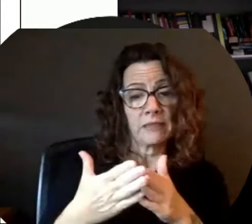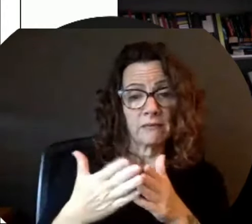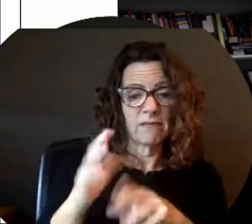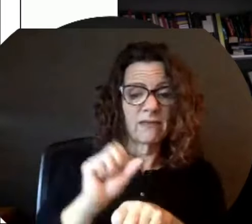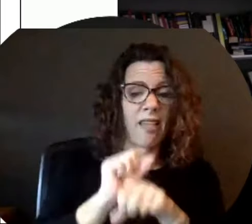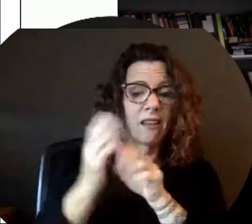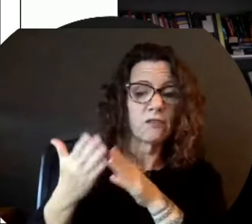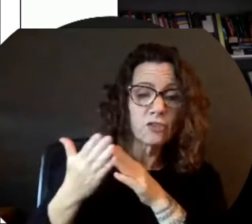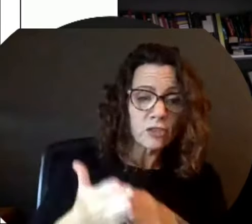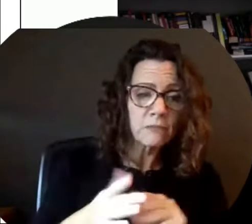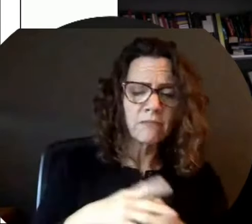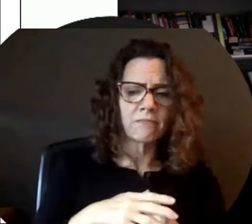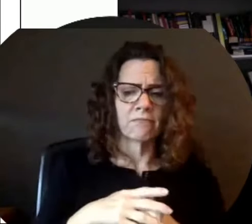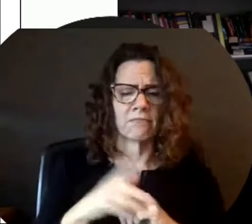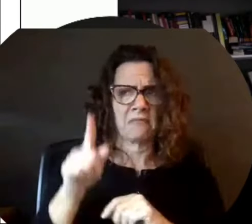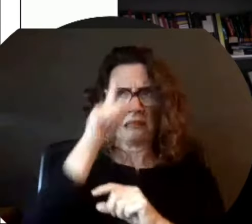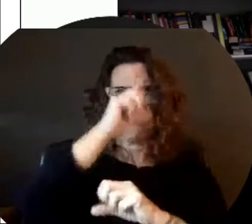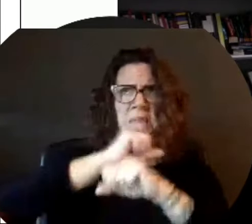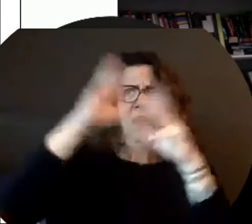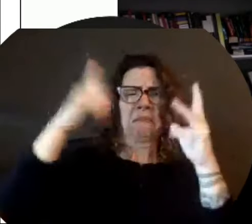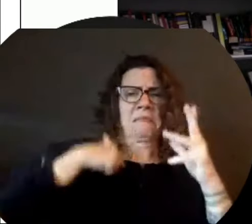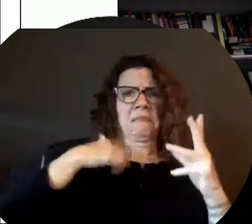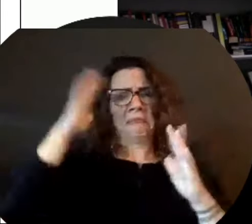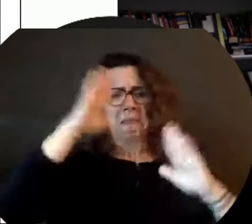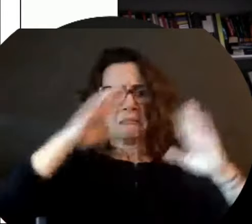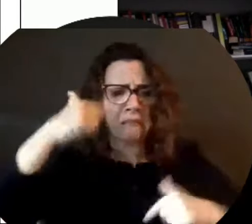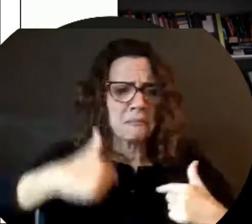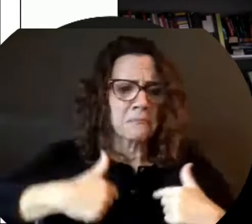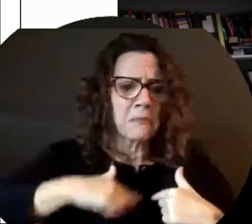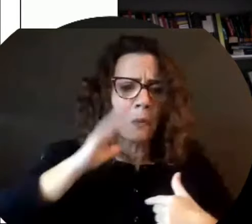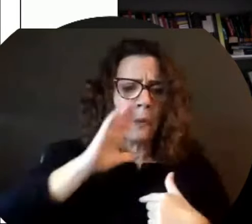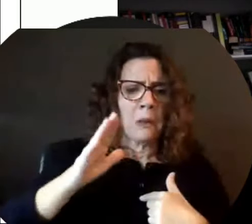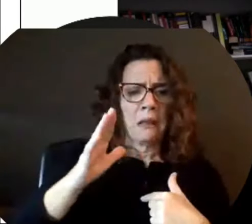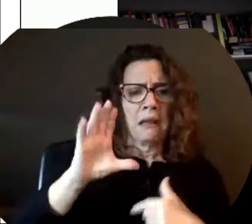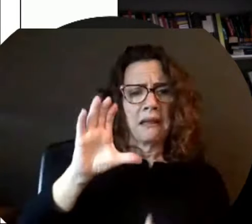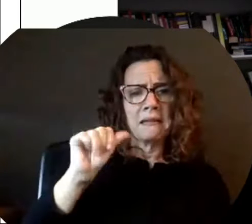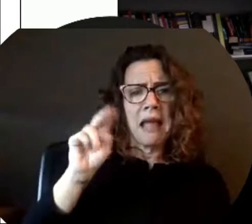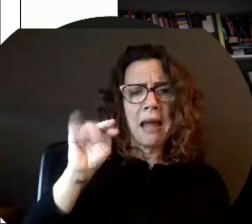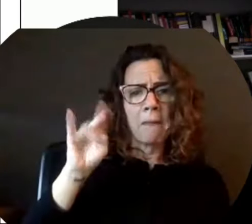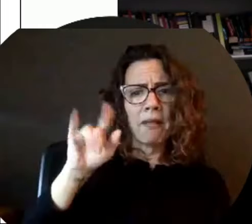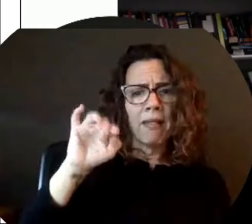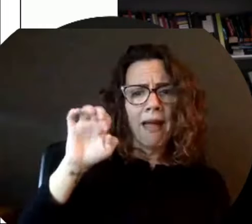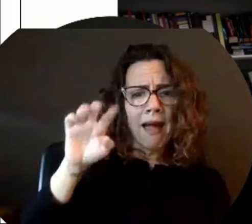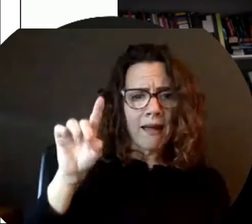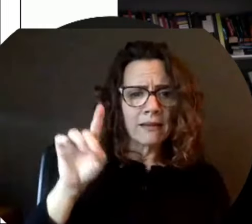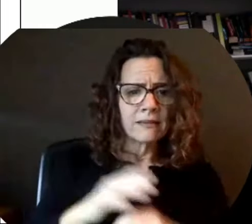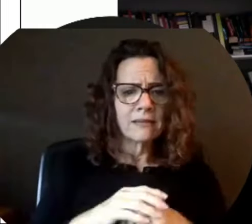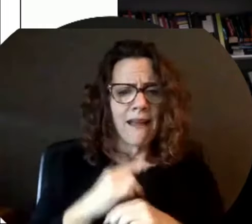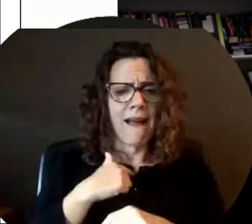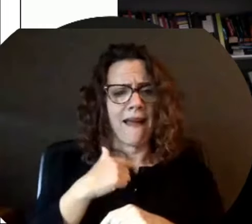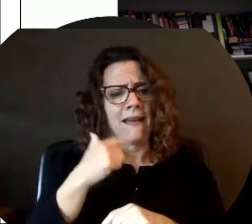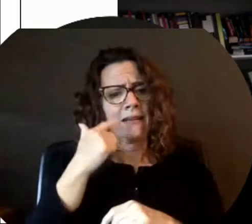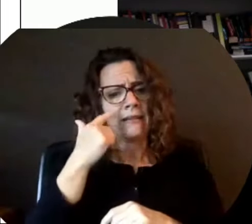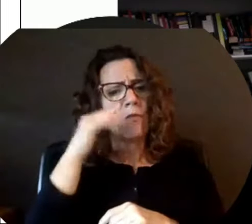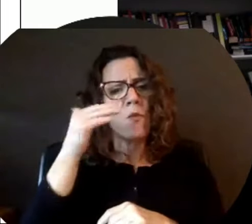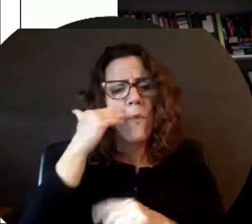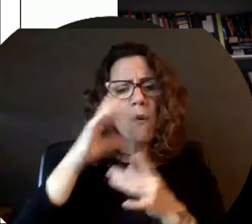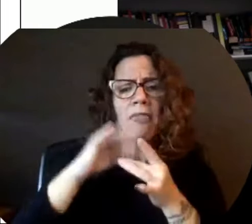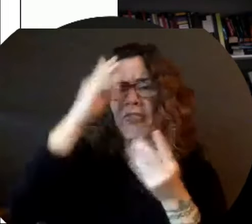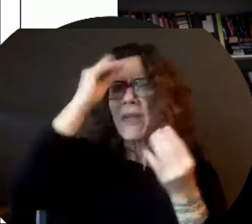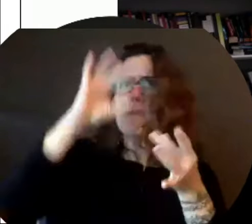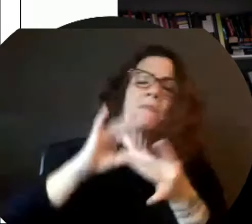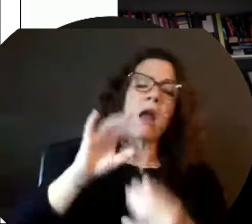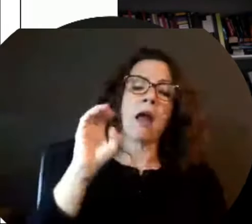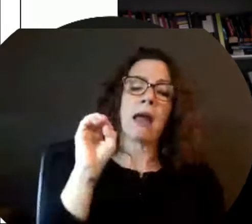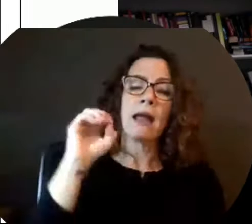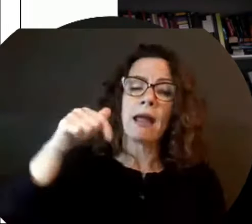Equiano really imagining that these people were about to eat and consume him. I think we've tended to understand that as some